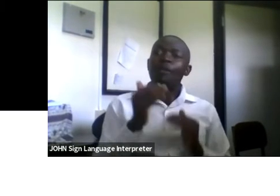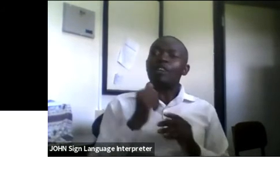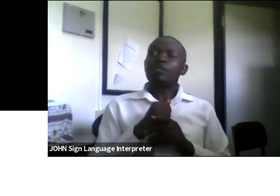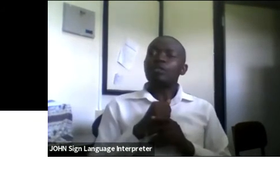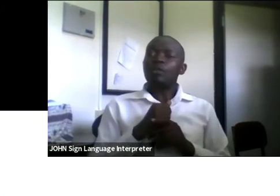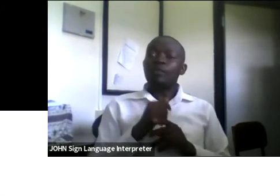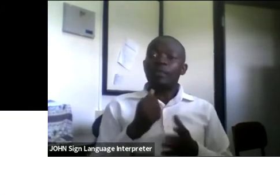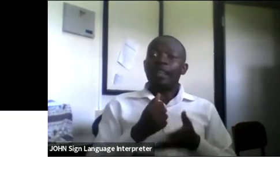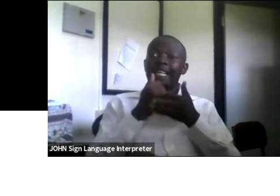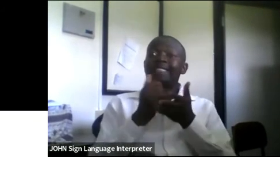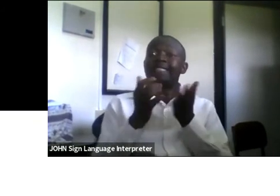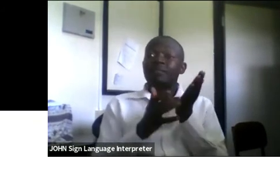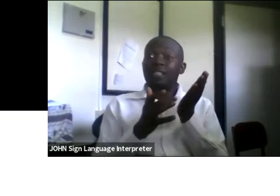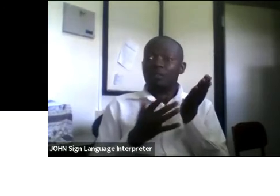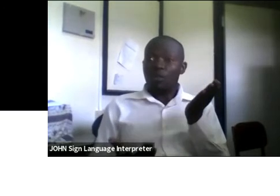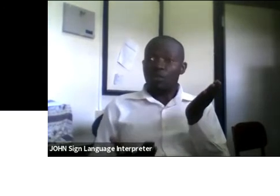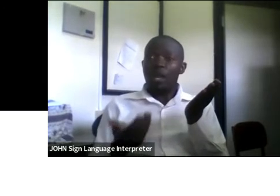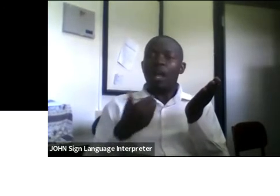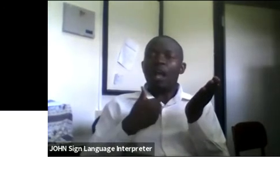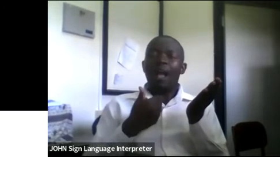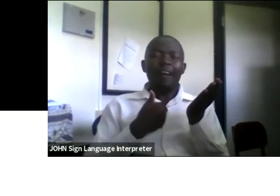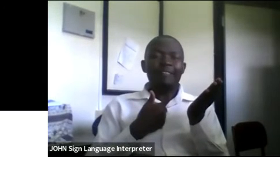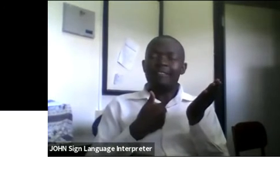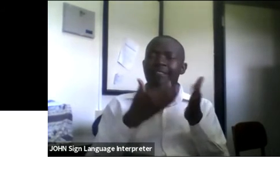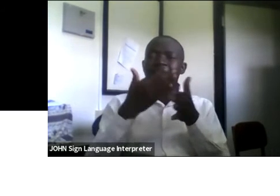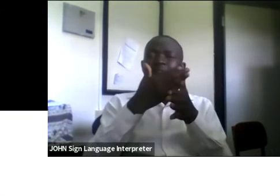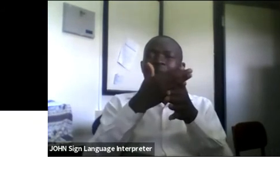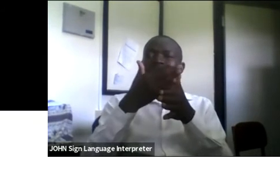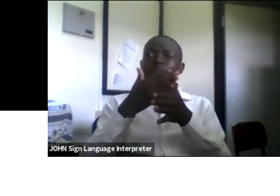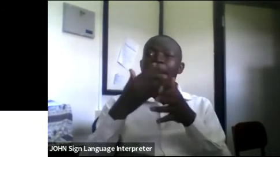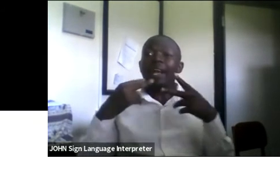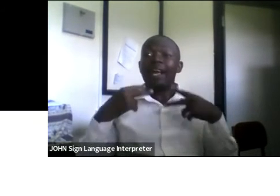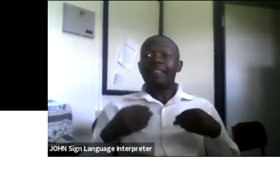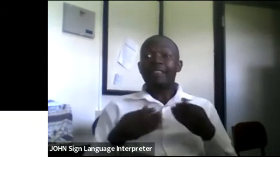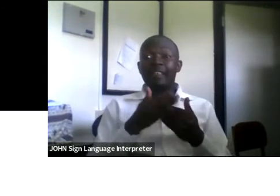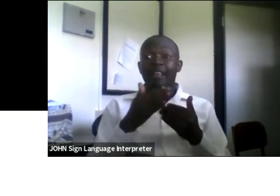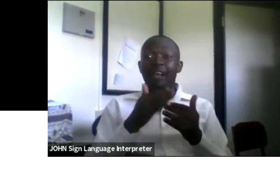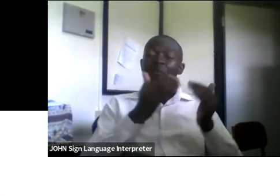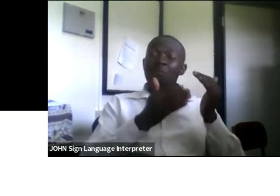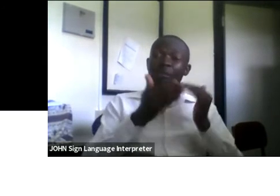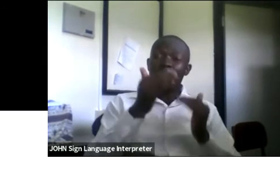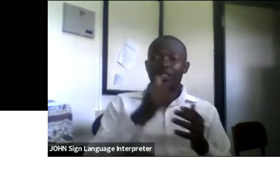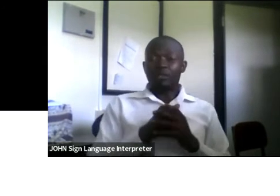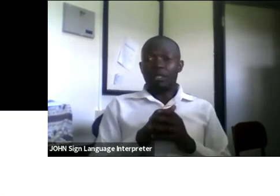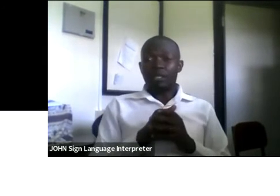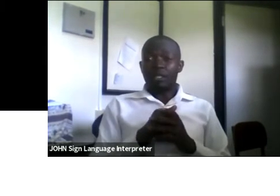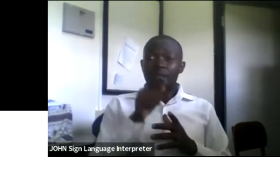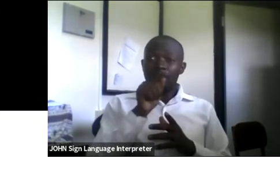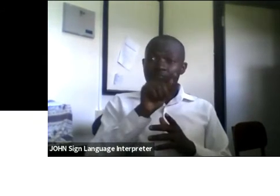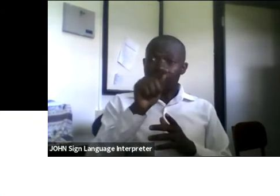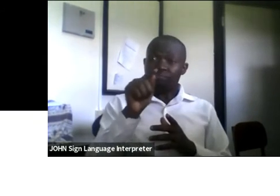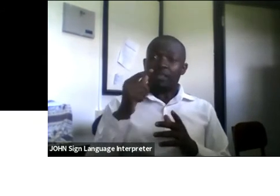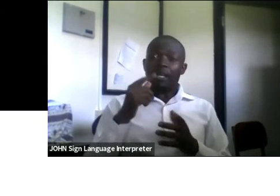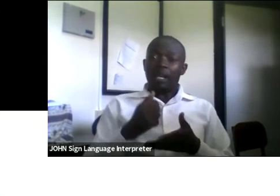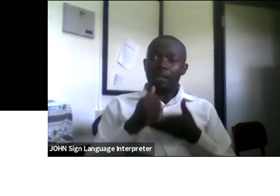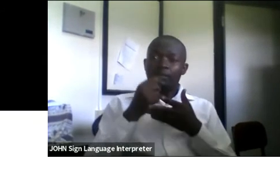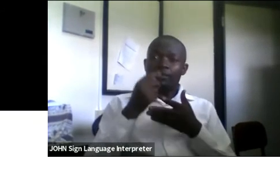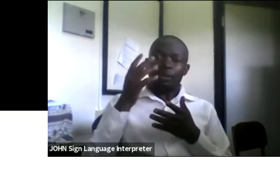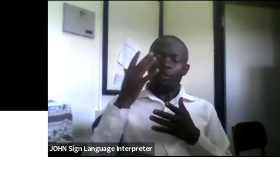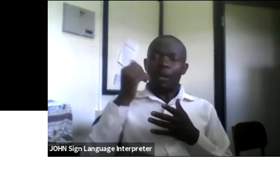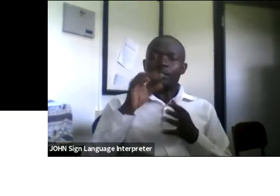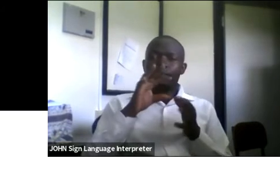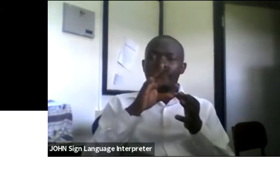technology, there is a lack of healthcare professionals across the globe, particularly in lower and middle income countries.